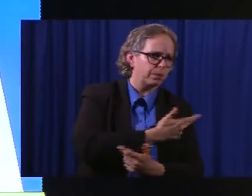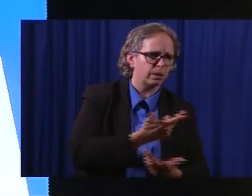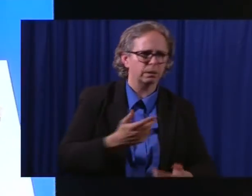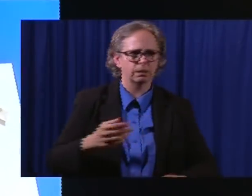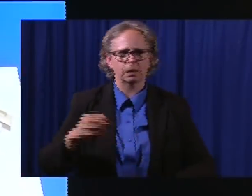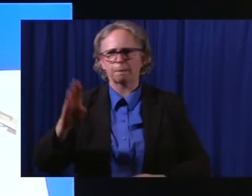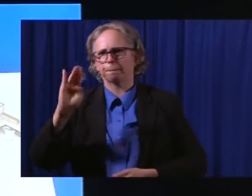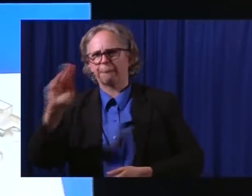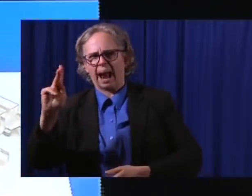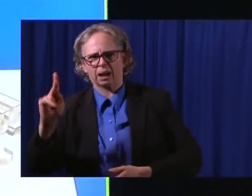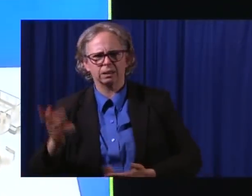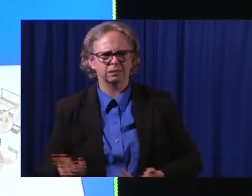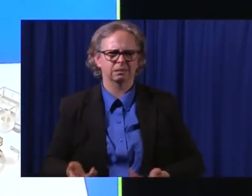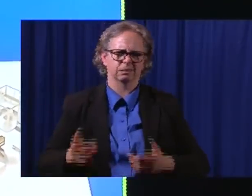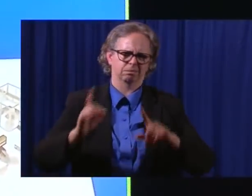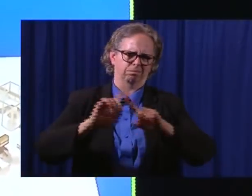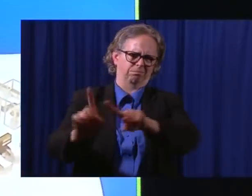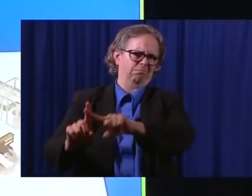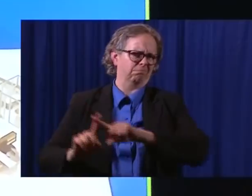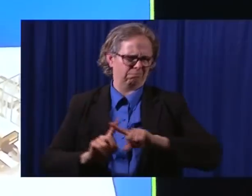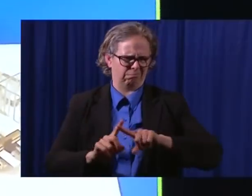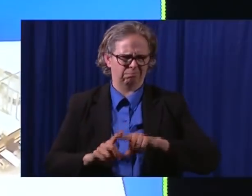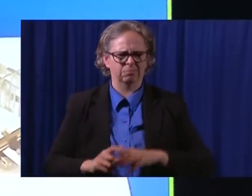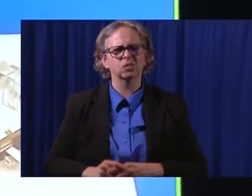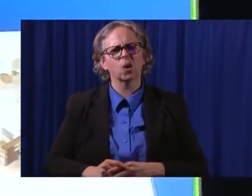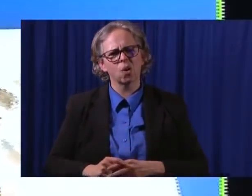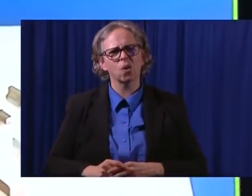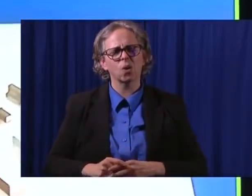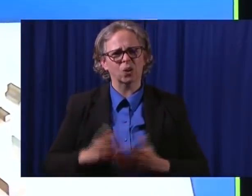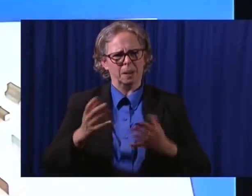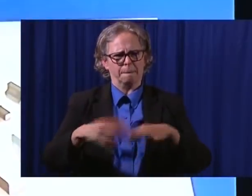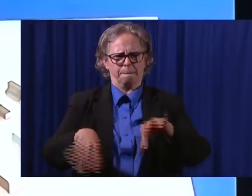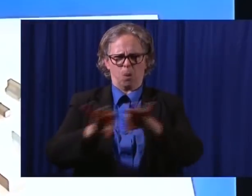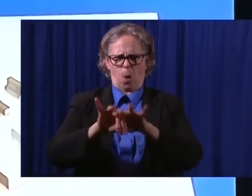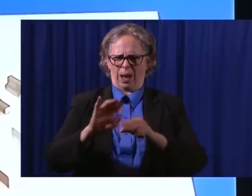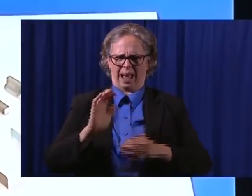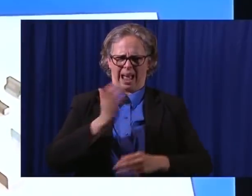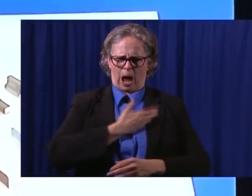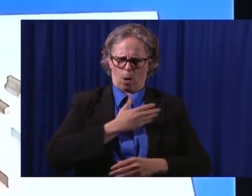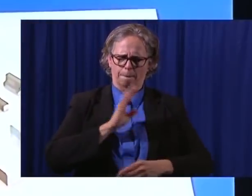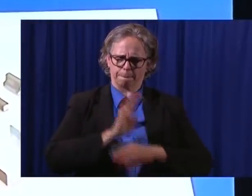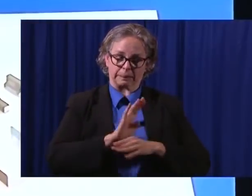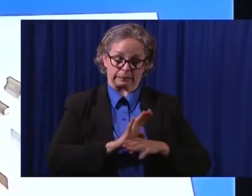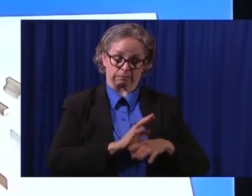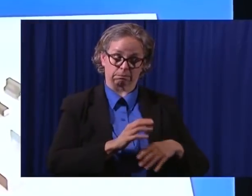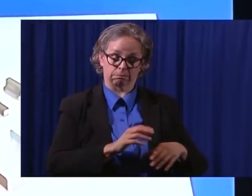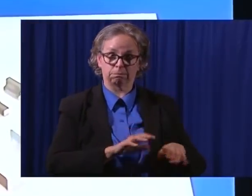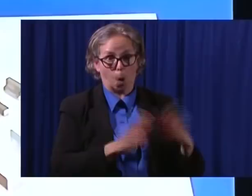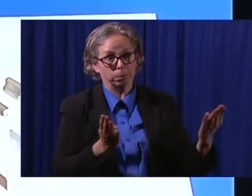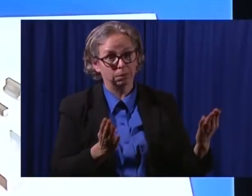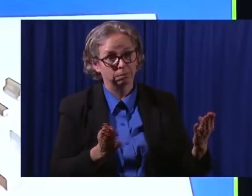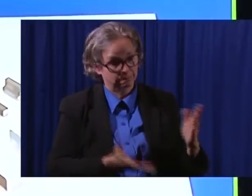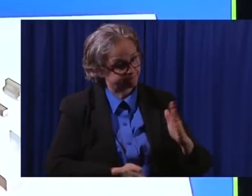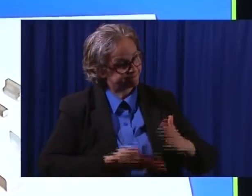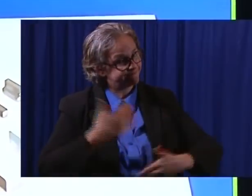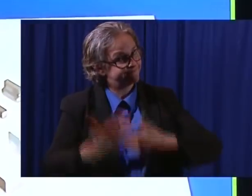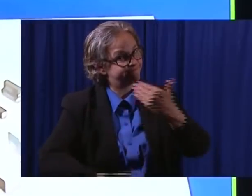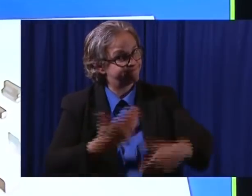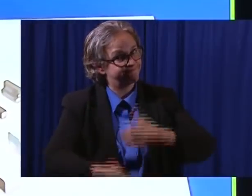it was important for us to be able to stay open and be